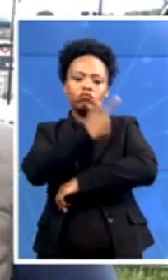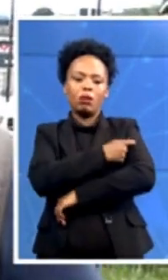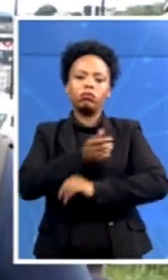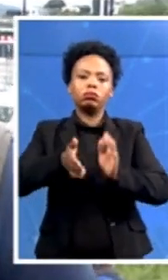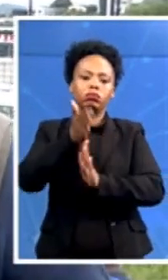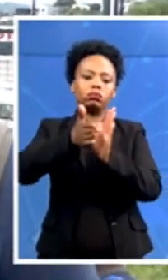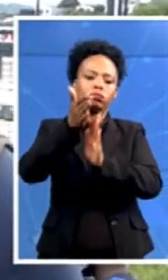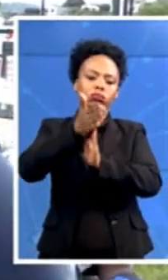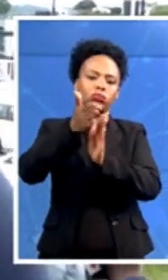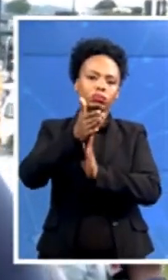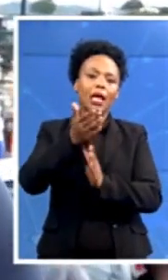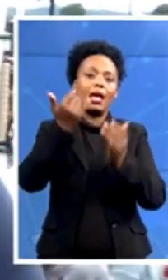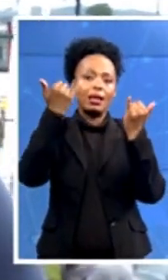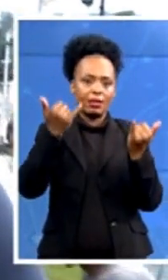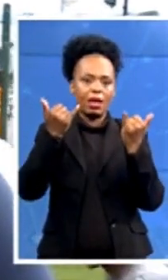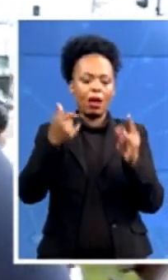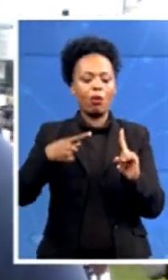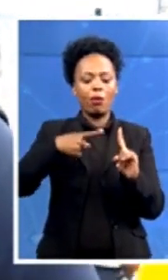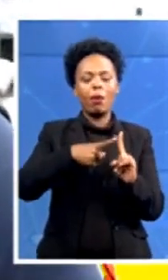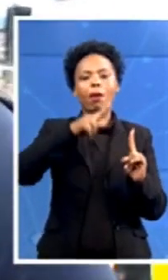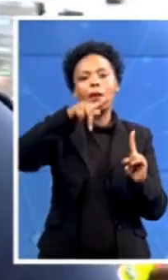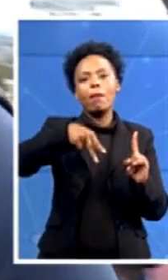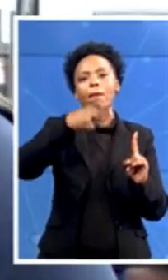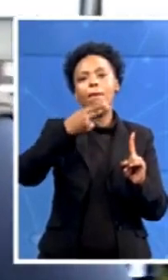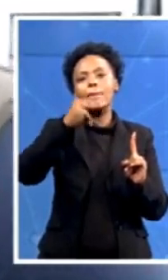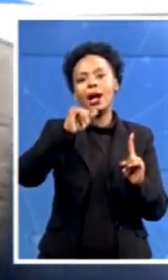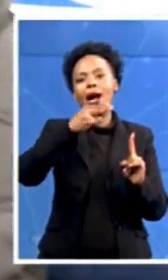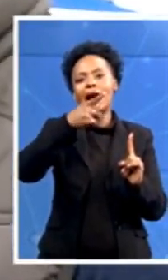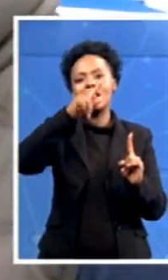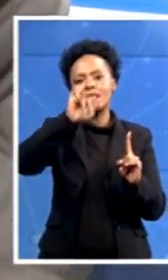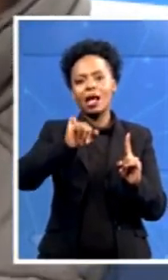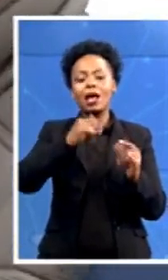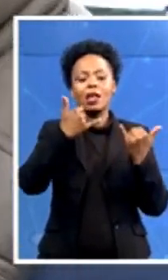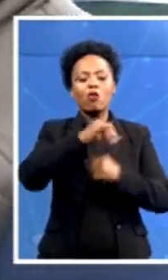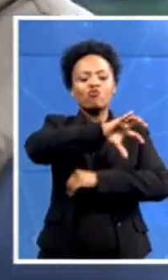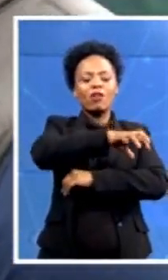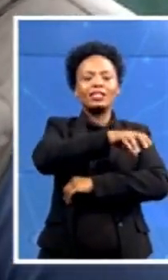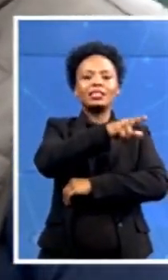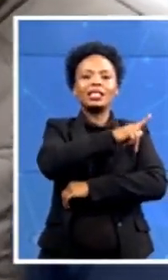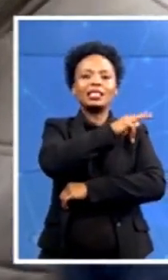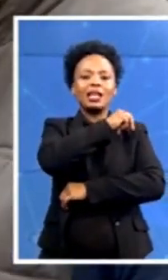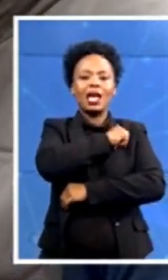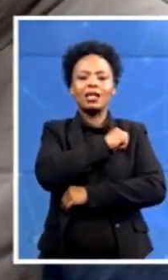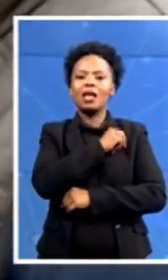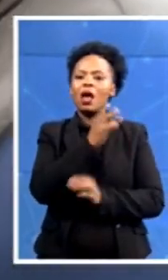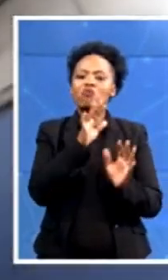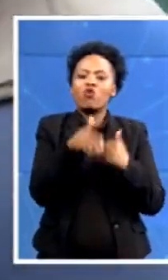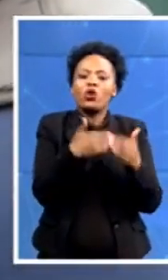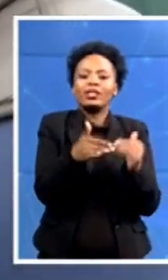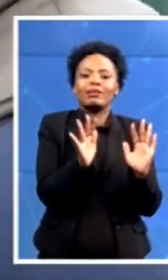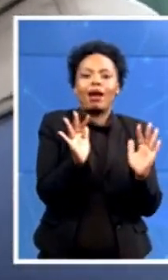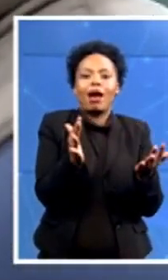Phaahla in relation to where is the province of KwaZulu-Natal in terms of vaccination. Minister, thank you very much for your time. Briefly about the